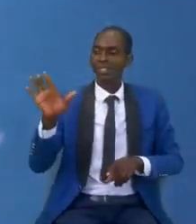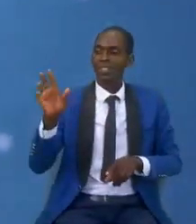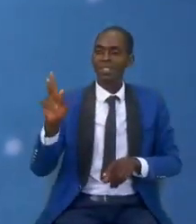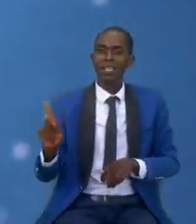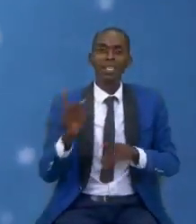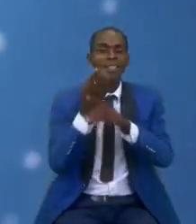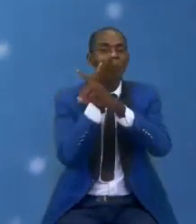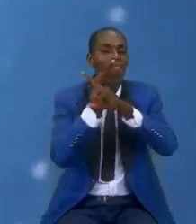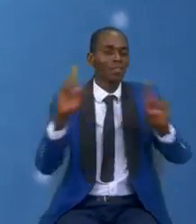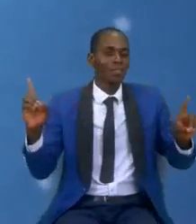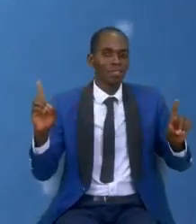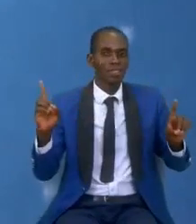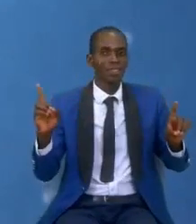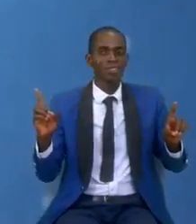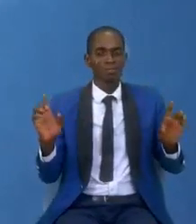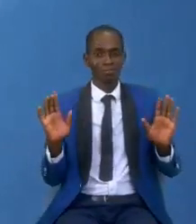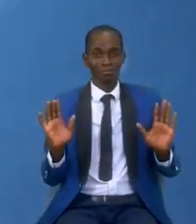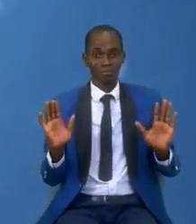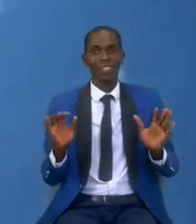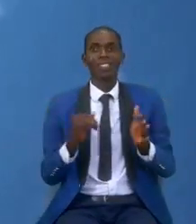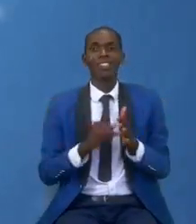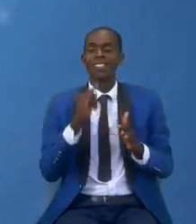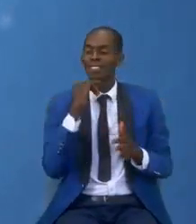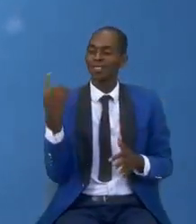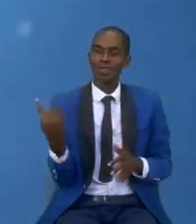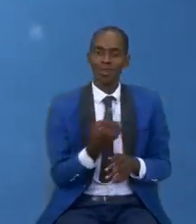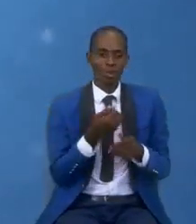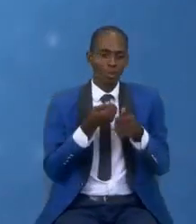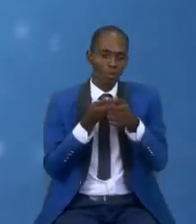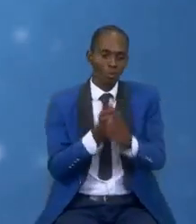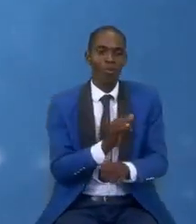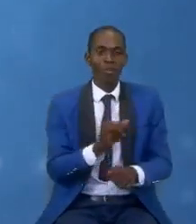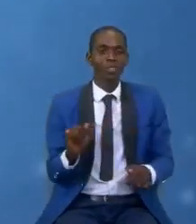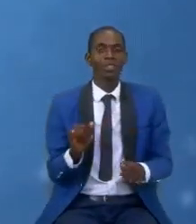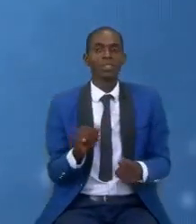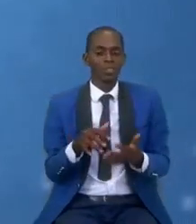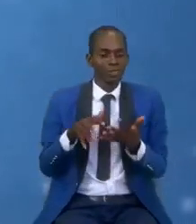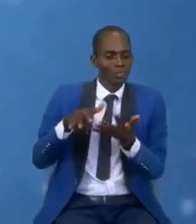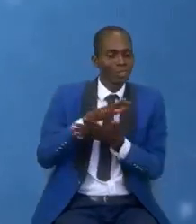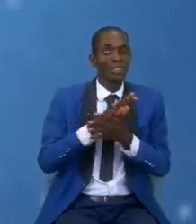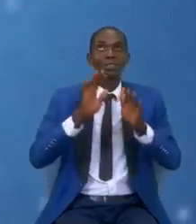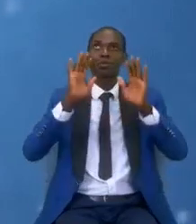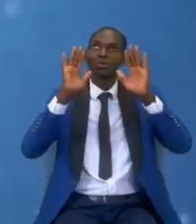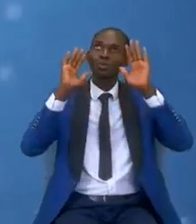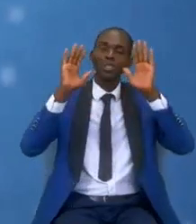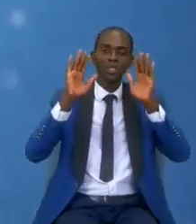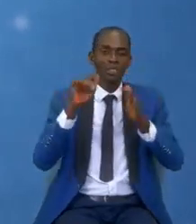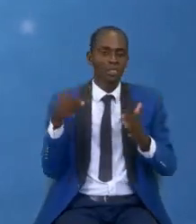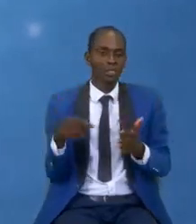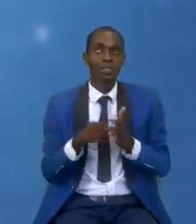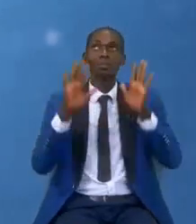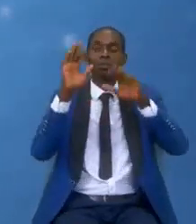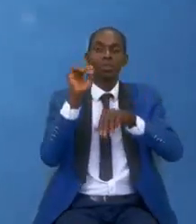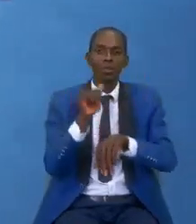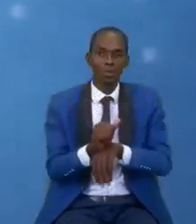signs and these wonders and these miracles shall follow them that